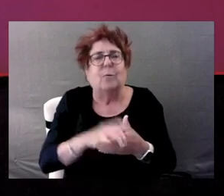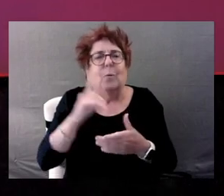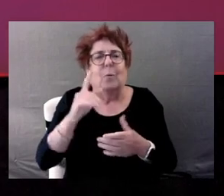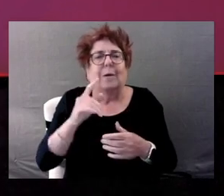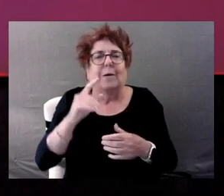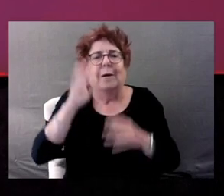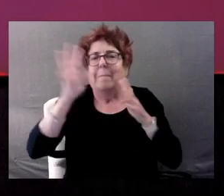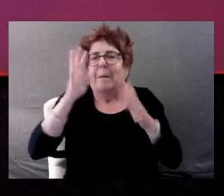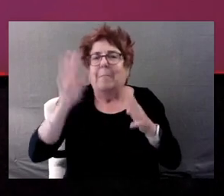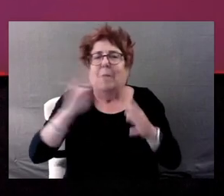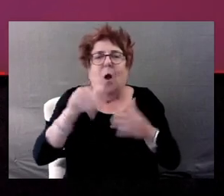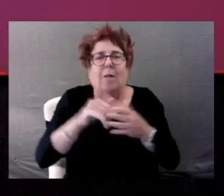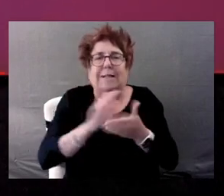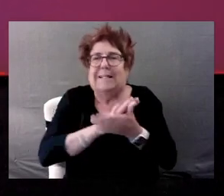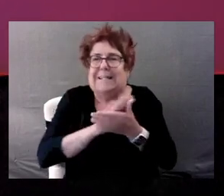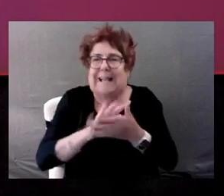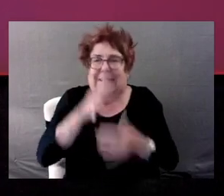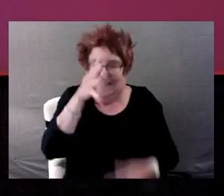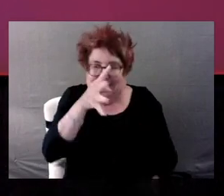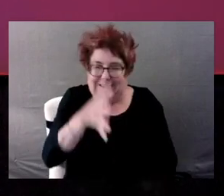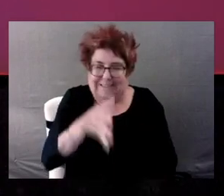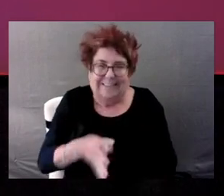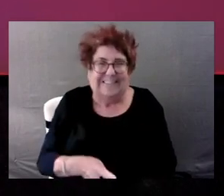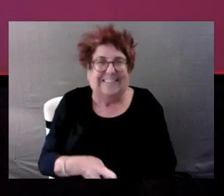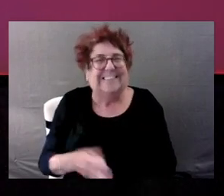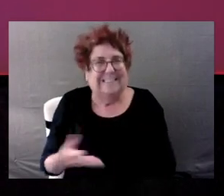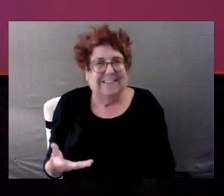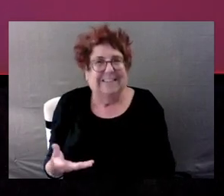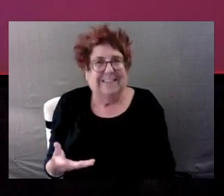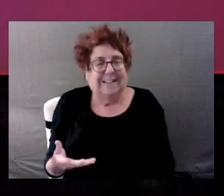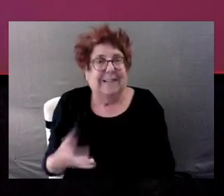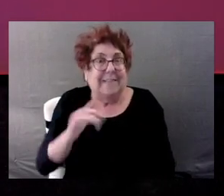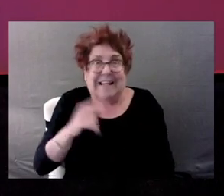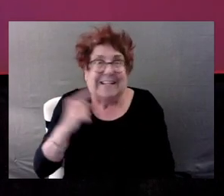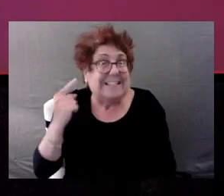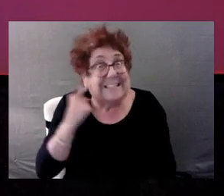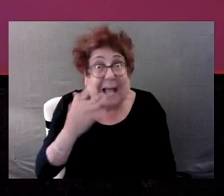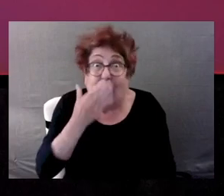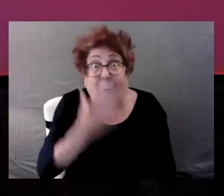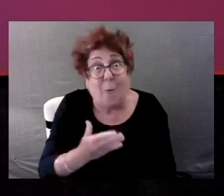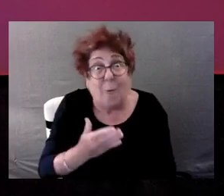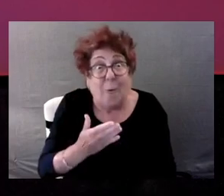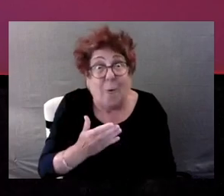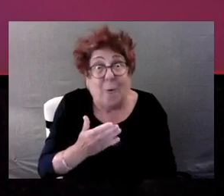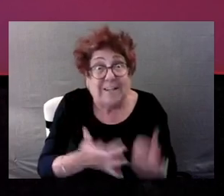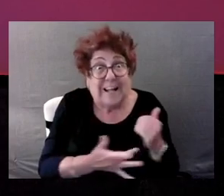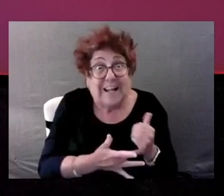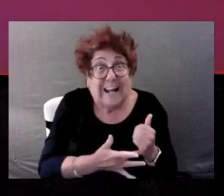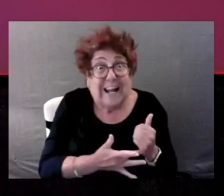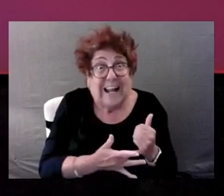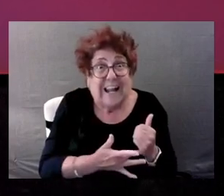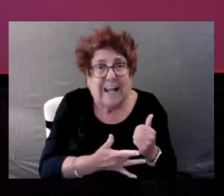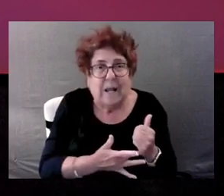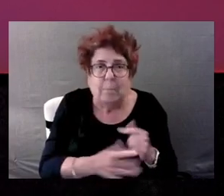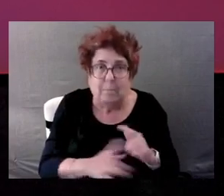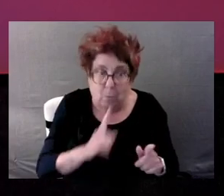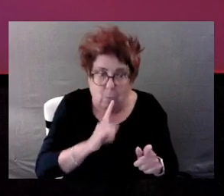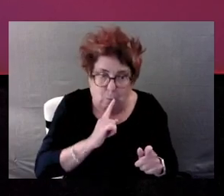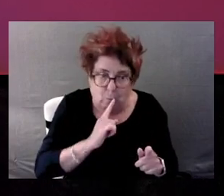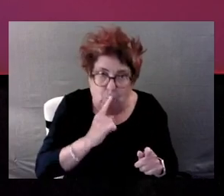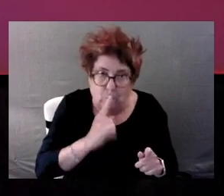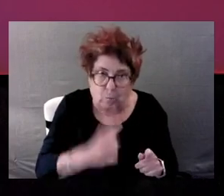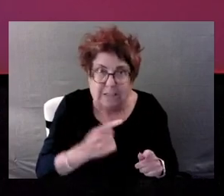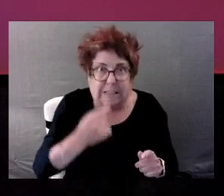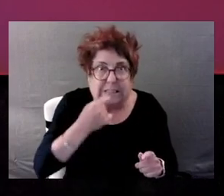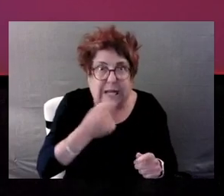we come up with these nice mission statements and bullet points, right? That sound good technically, but they're not saying anything because they're not rooted in